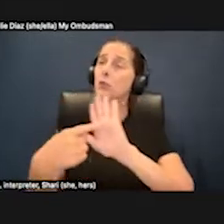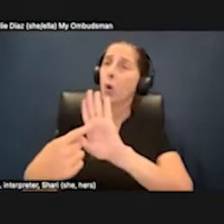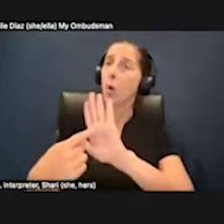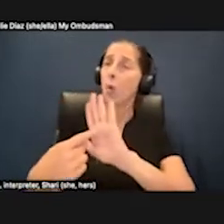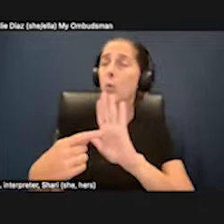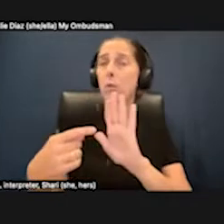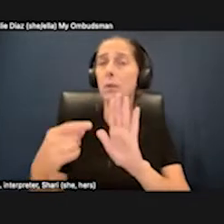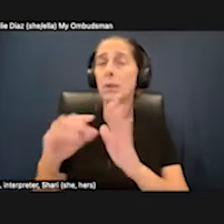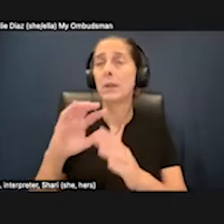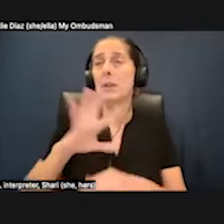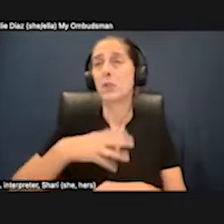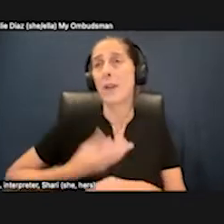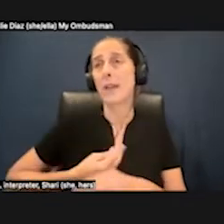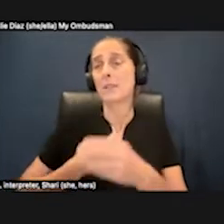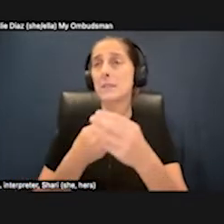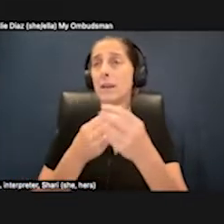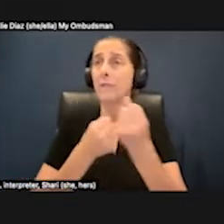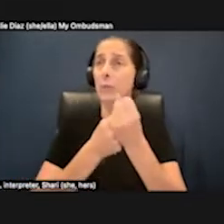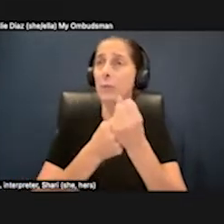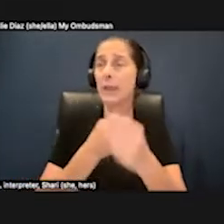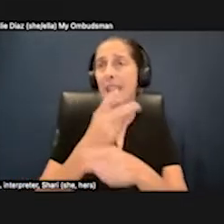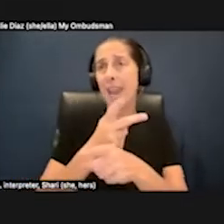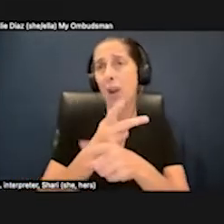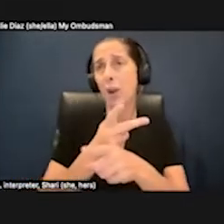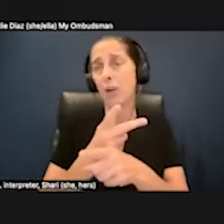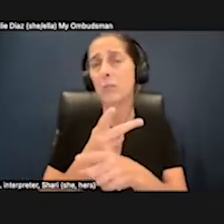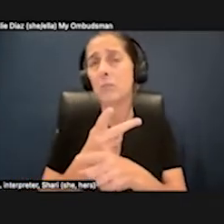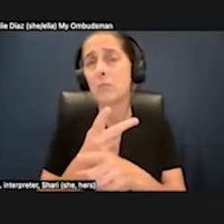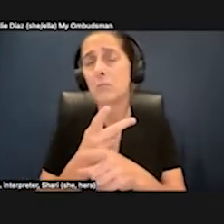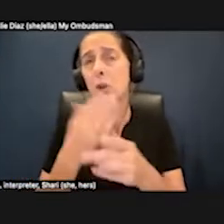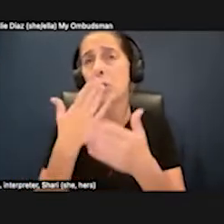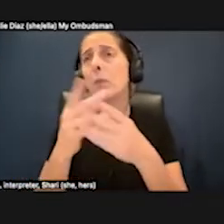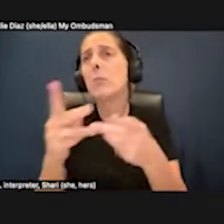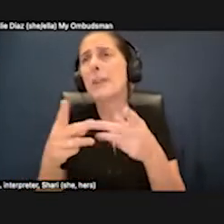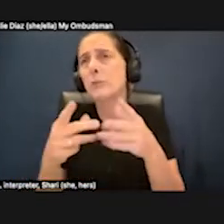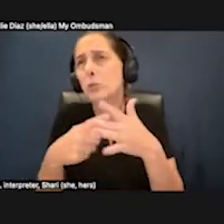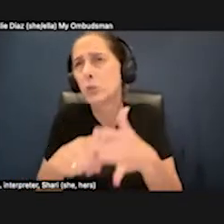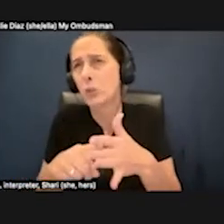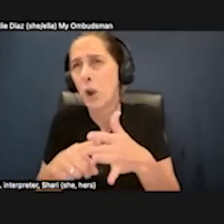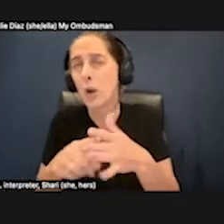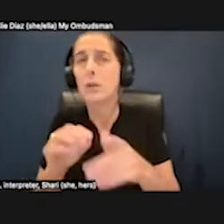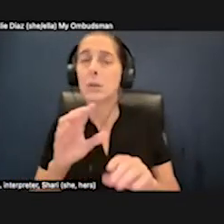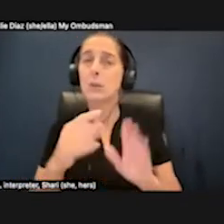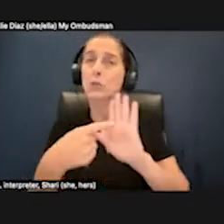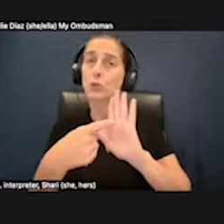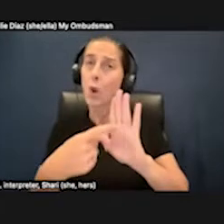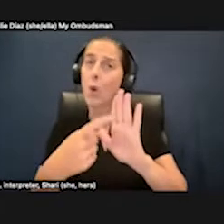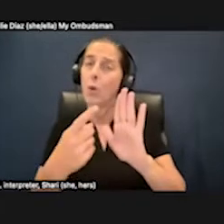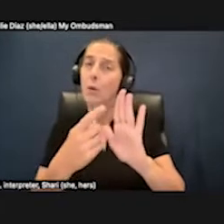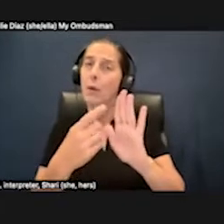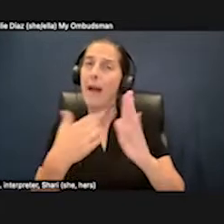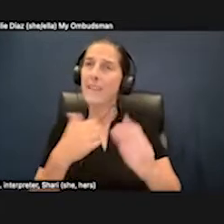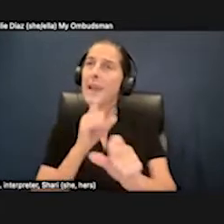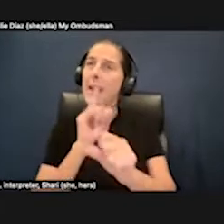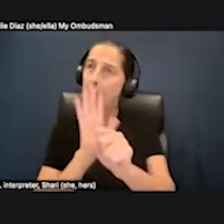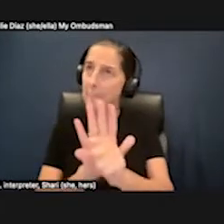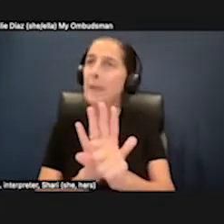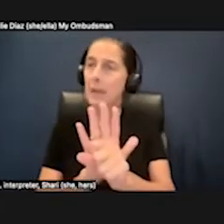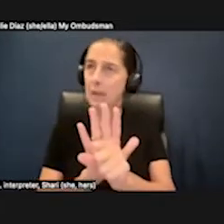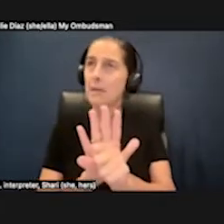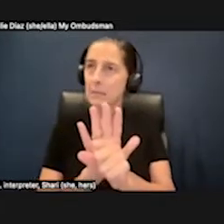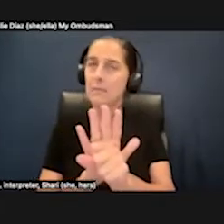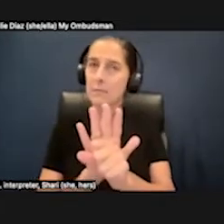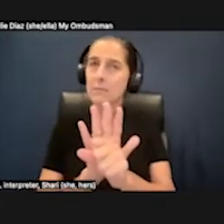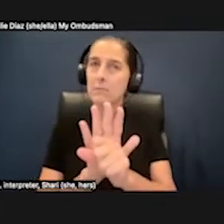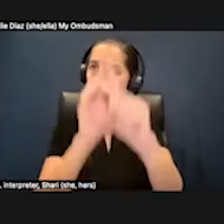can indicate sort of at their best is a level of official commitment to providing gender-affirming care from a